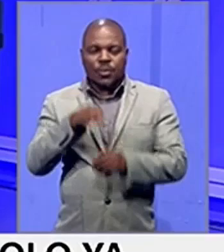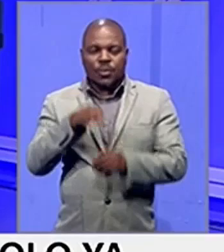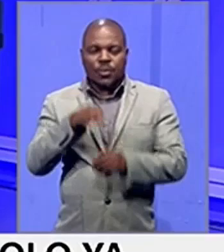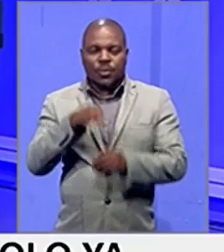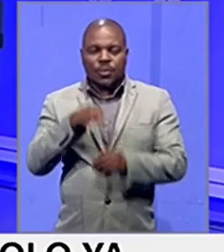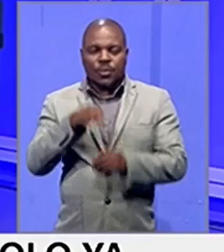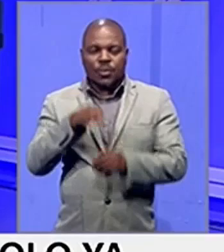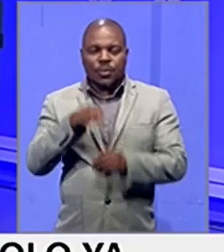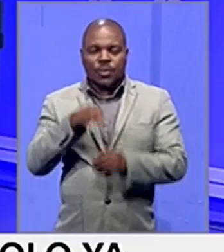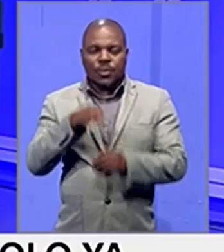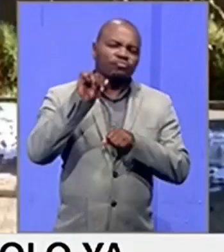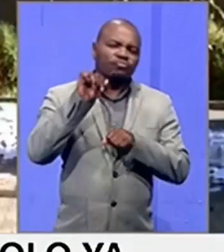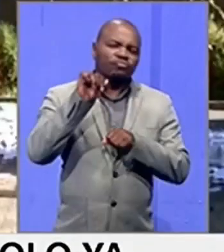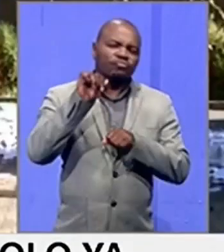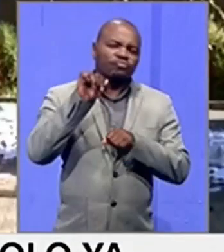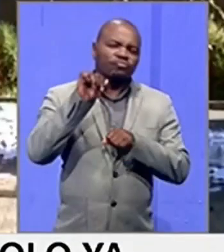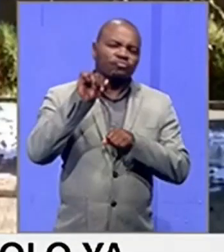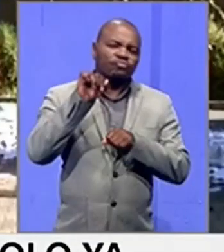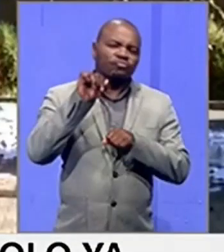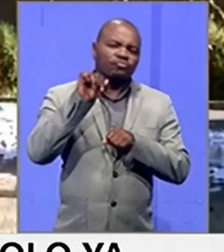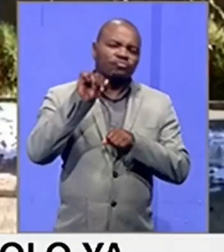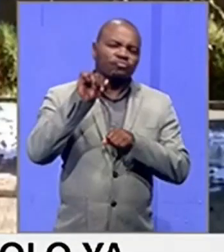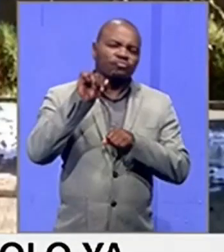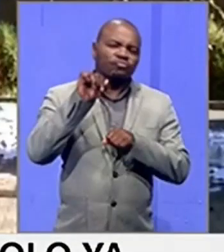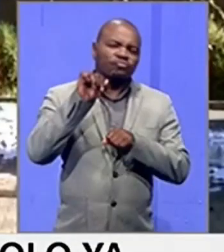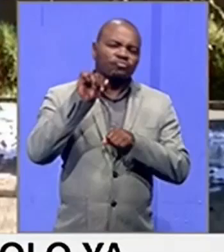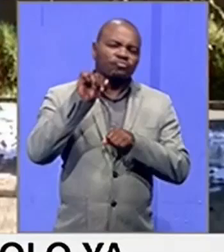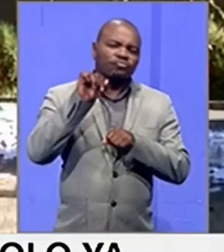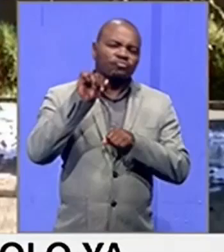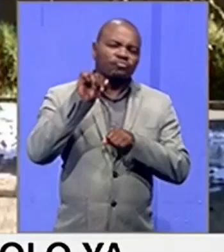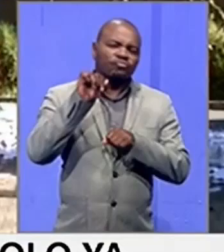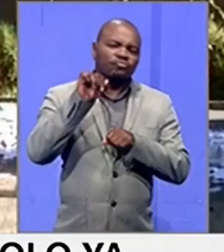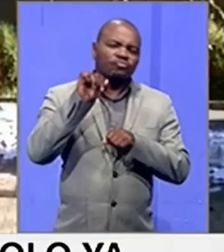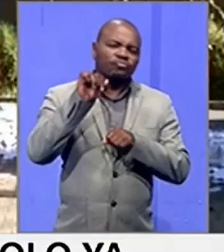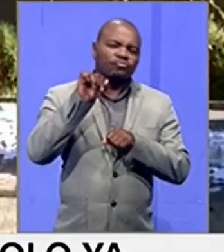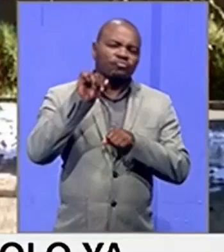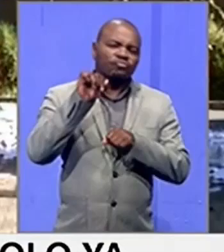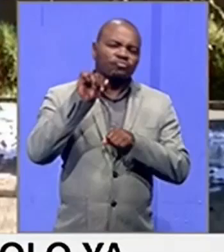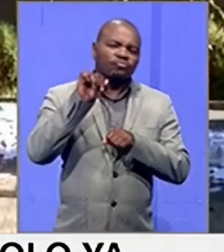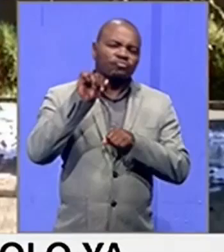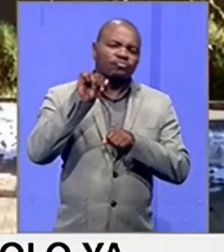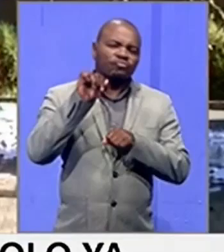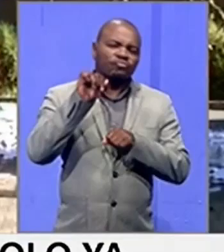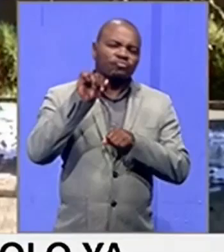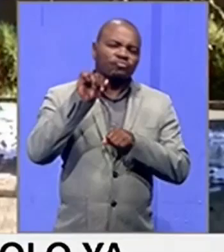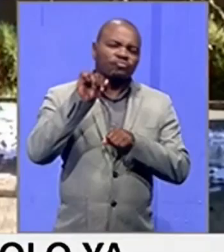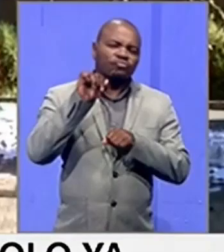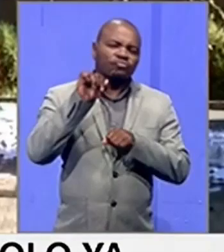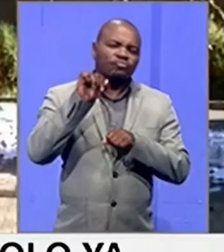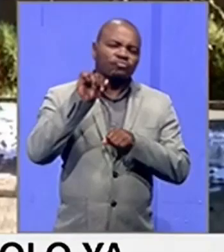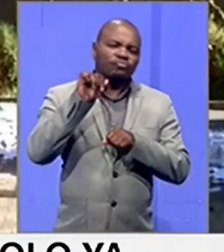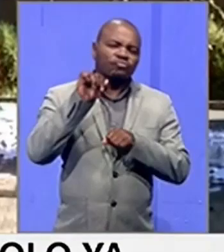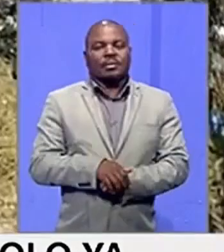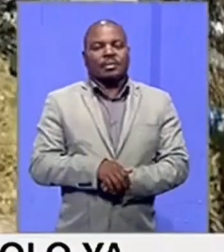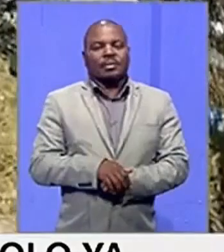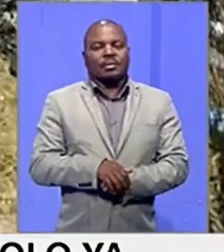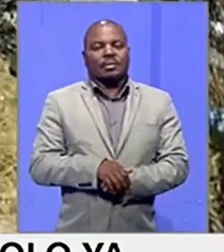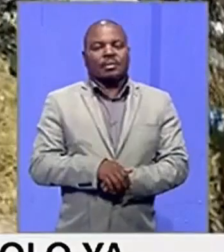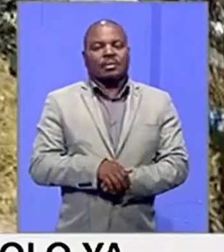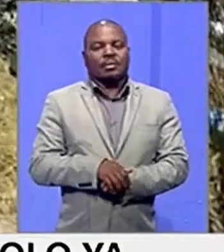Matsholo a boipilaetso le phano e fokolang ya ditshebeletso ke tse ding tsa dintho tse fetohileng nnete masepaleng wa Mangaung Metro. Mathata meputso